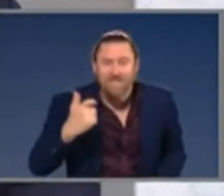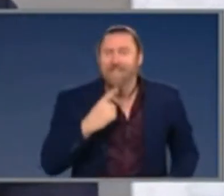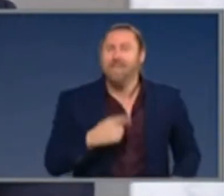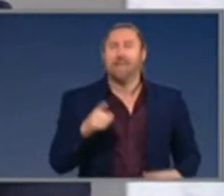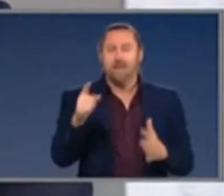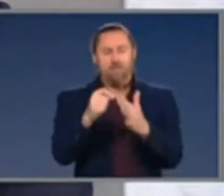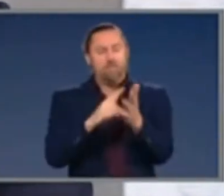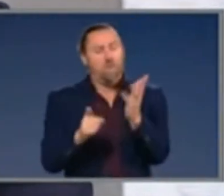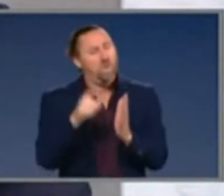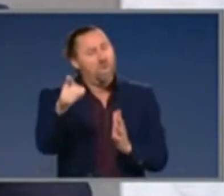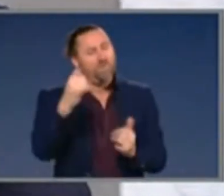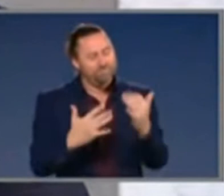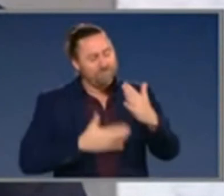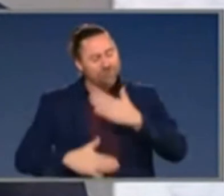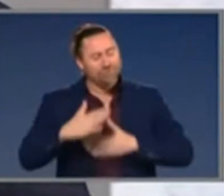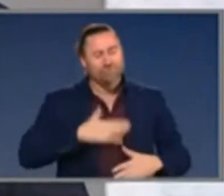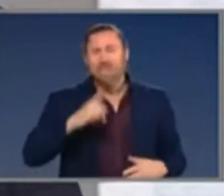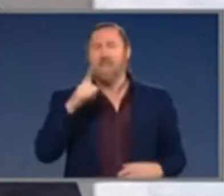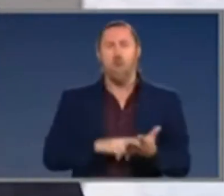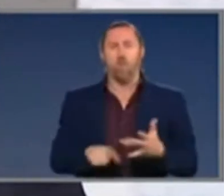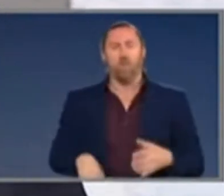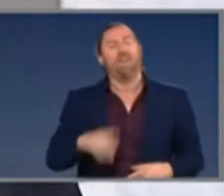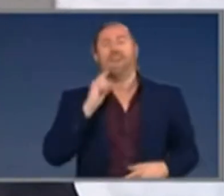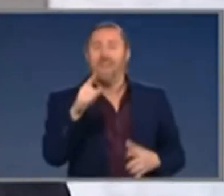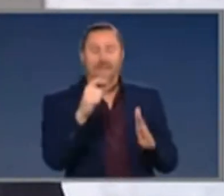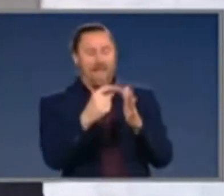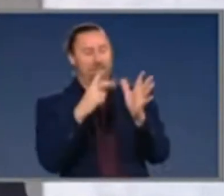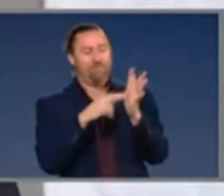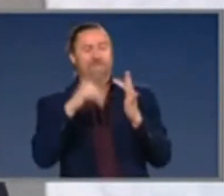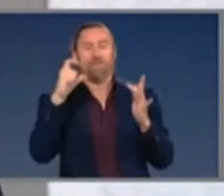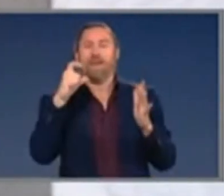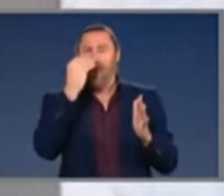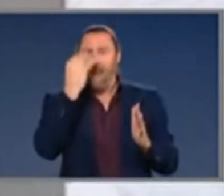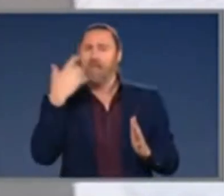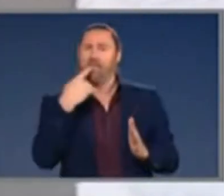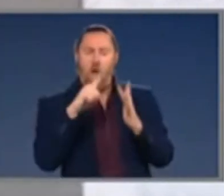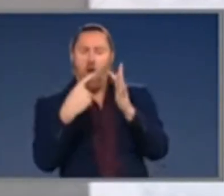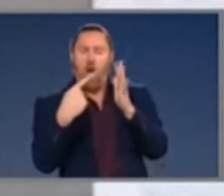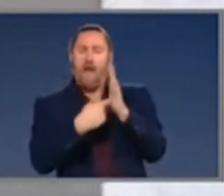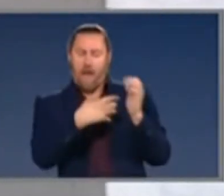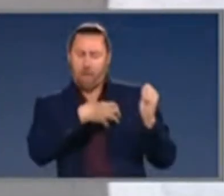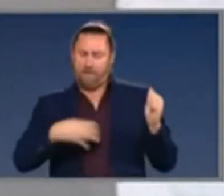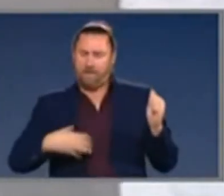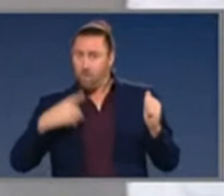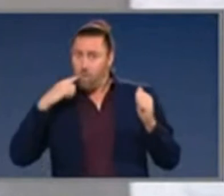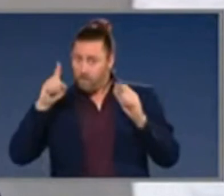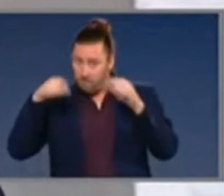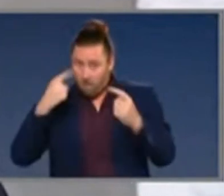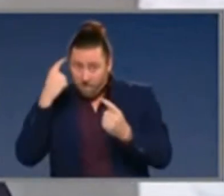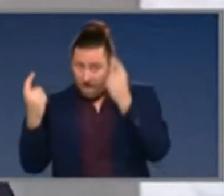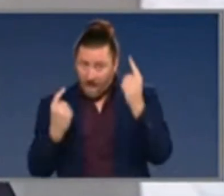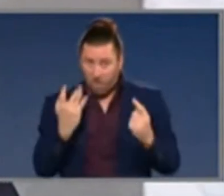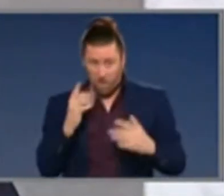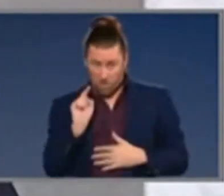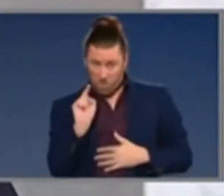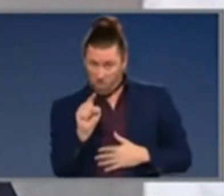Paul, you've been very patient. Yeah, on pandemic leave, when did you ask the Industrial Relations Minister to consult on that issue? Does that indicate